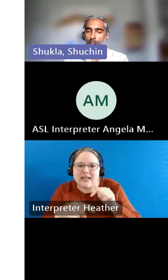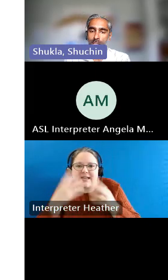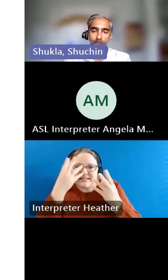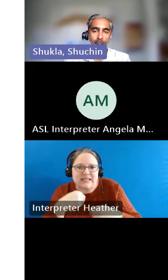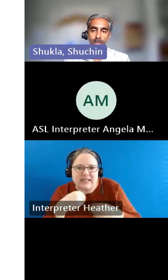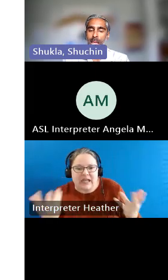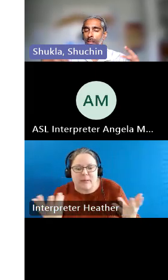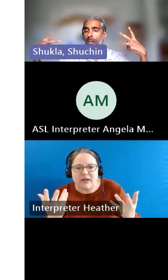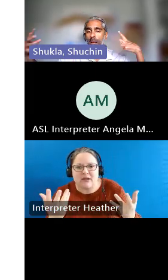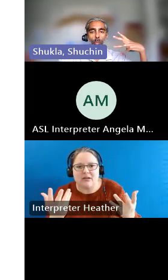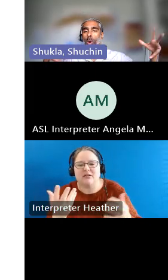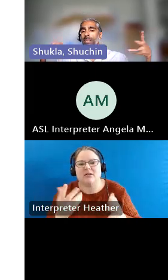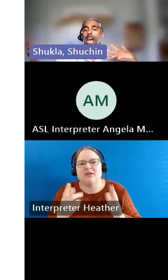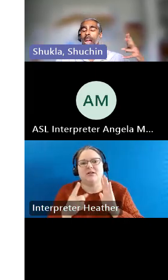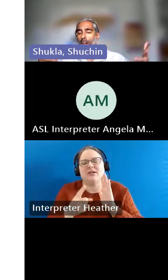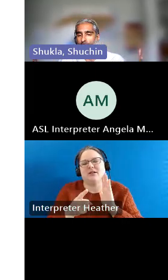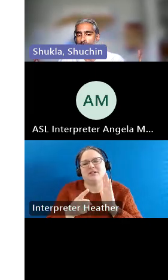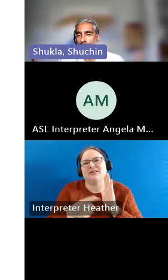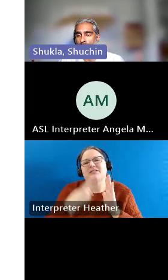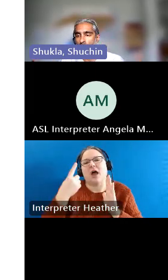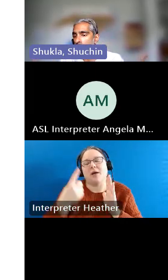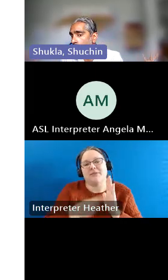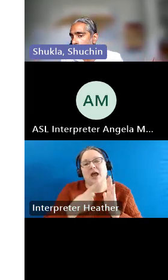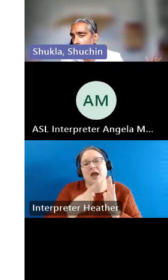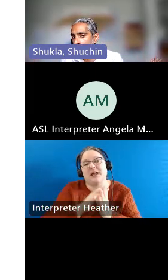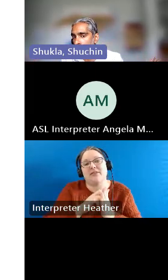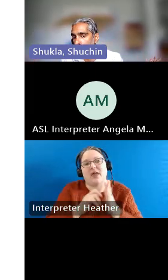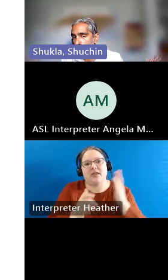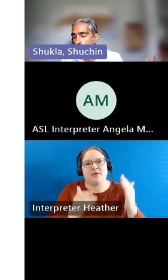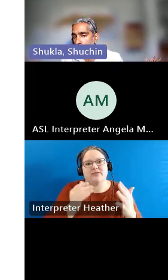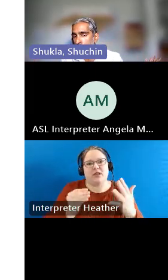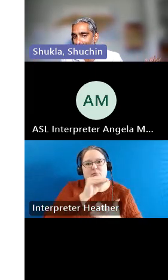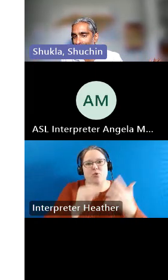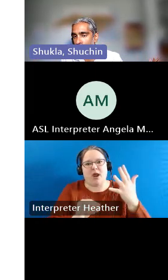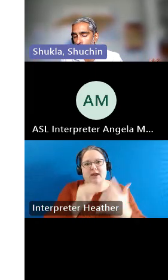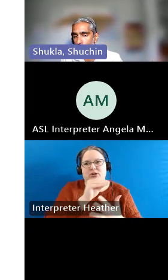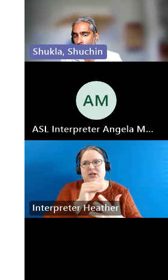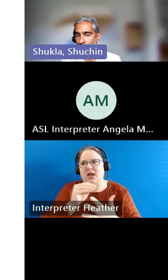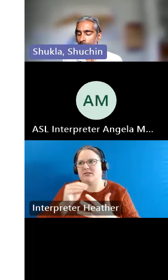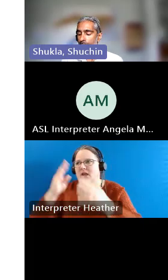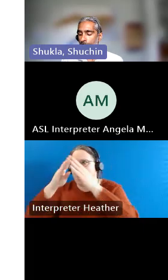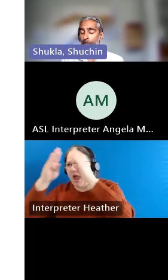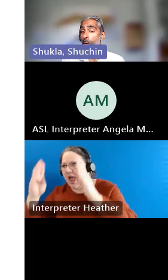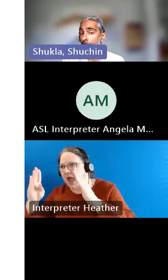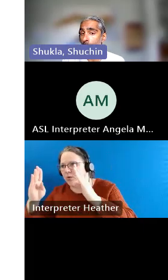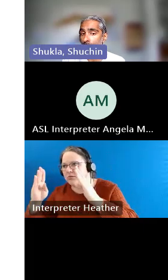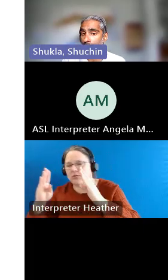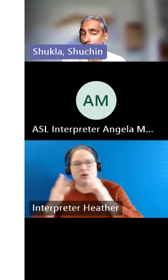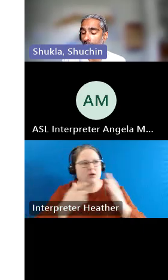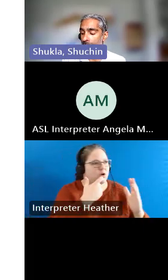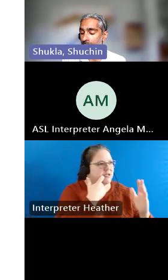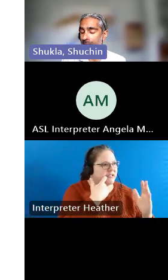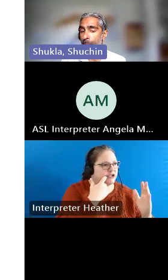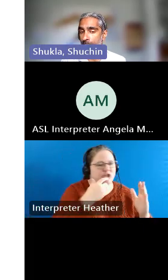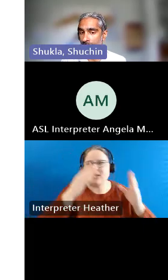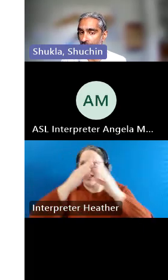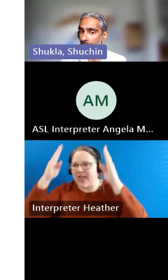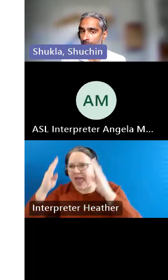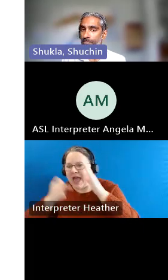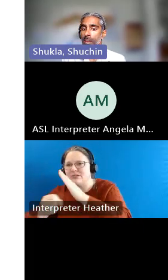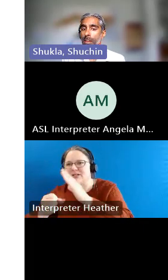hours. So sometimes what is the higher need, being out of the cold or the heat or the rain might be more important than trying